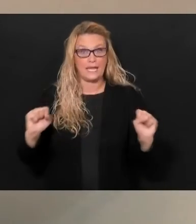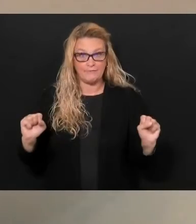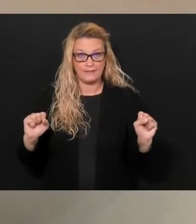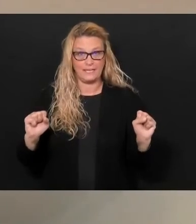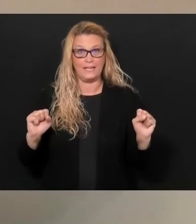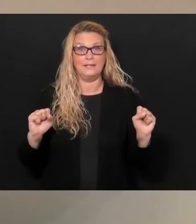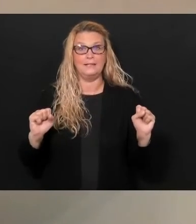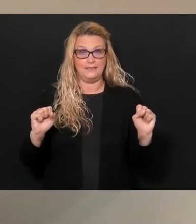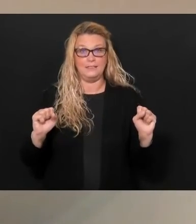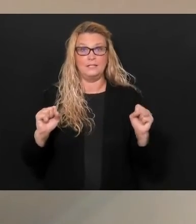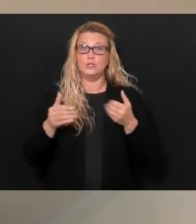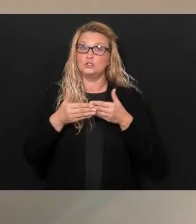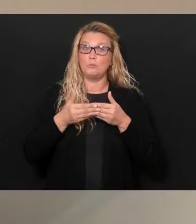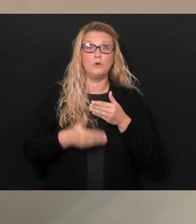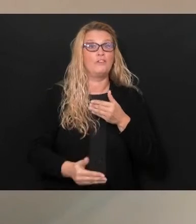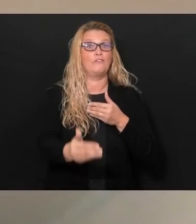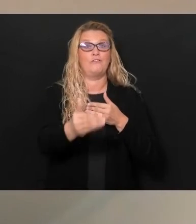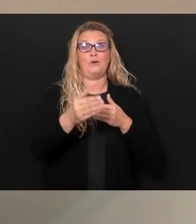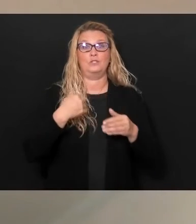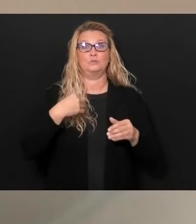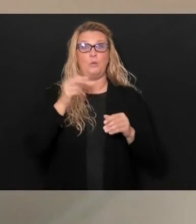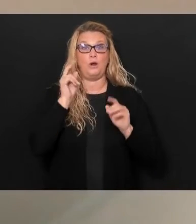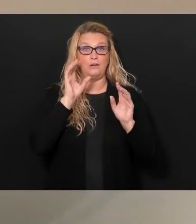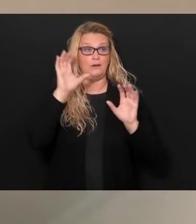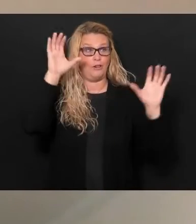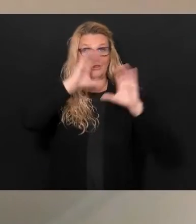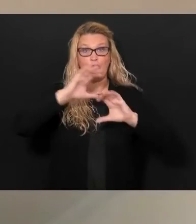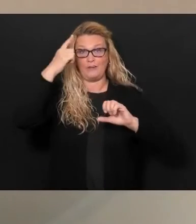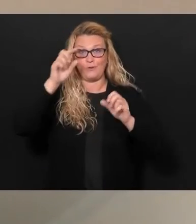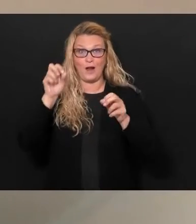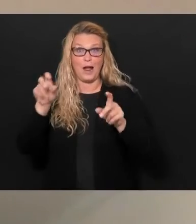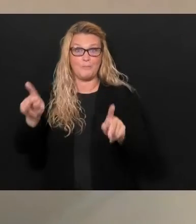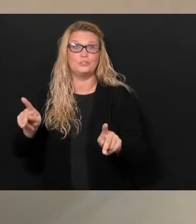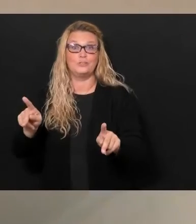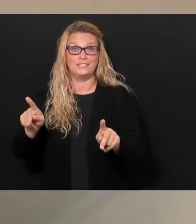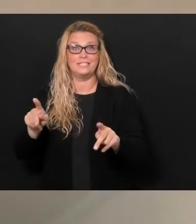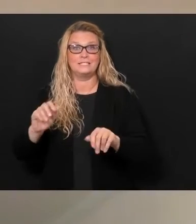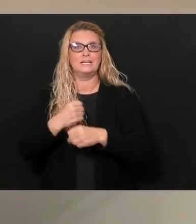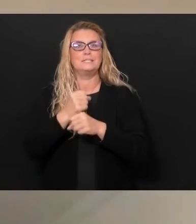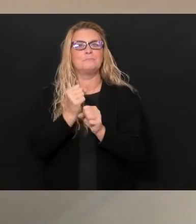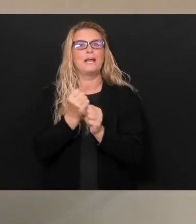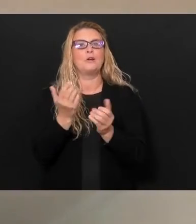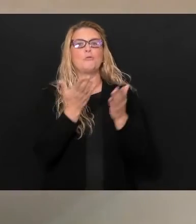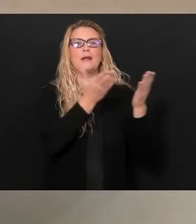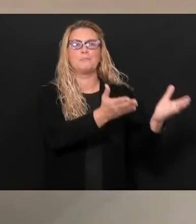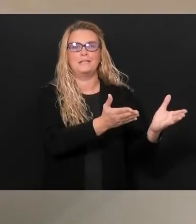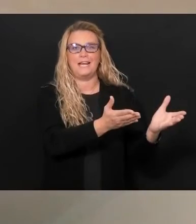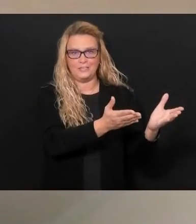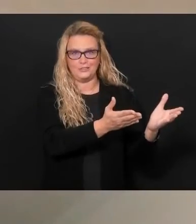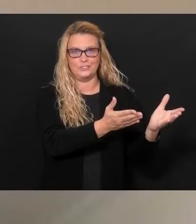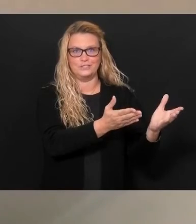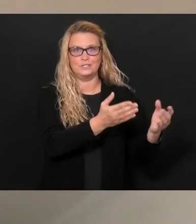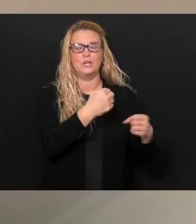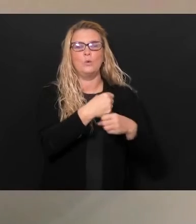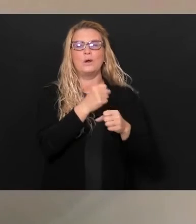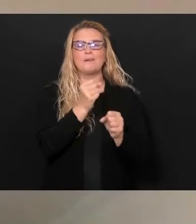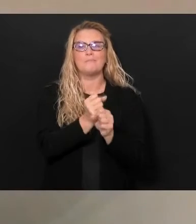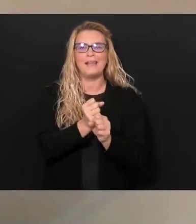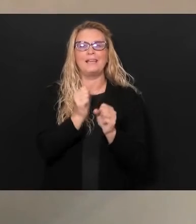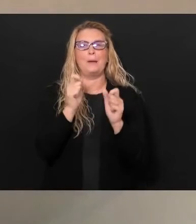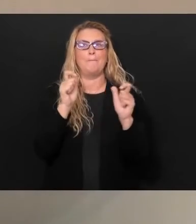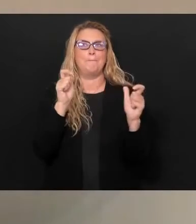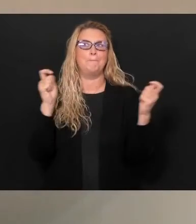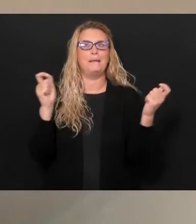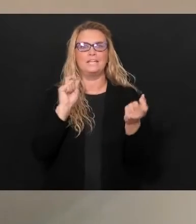we go forward, we continue to look for those opportunities and make those recommendations as we believe it could make a really